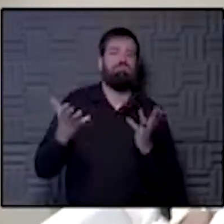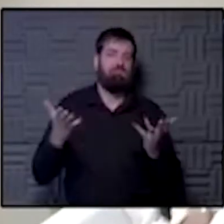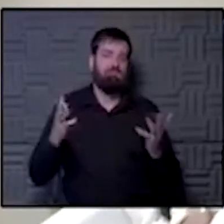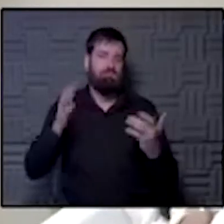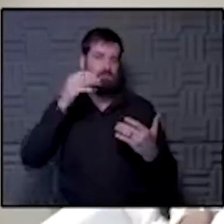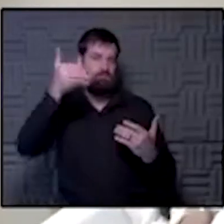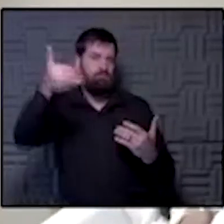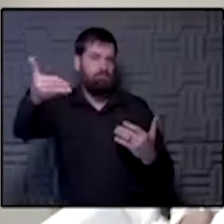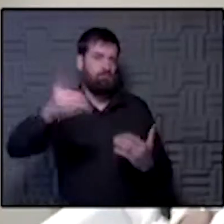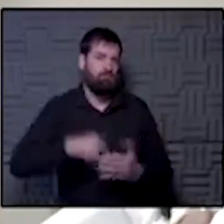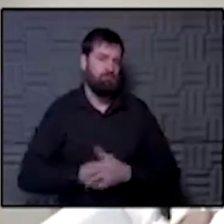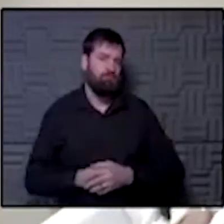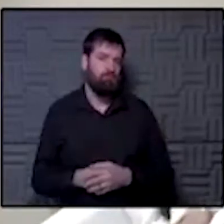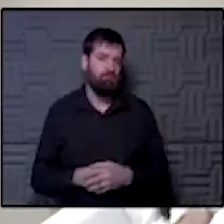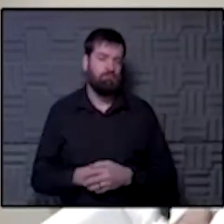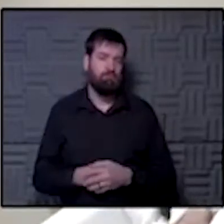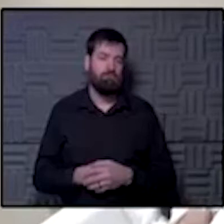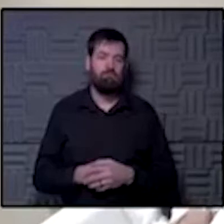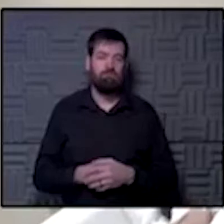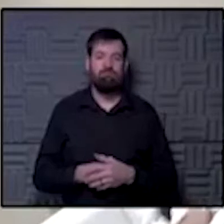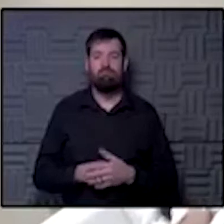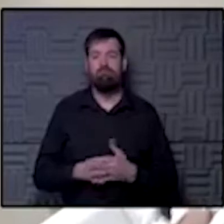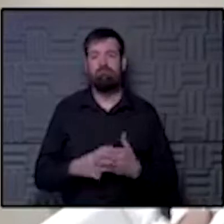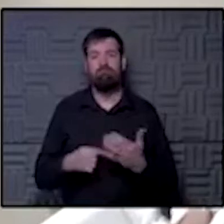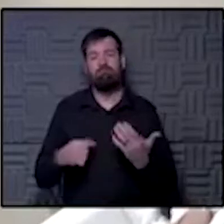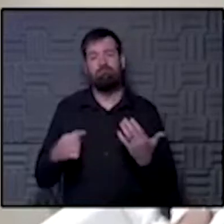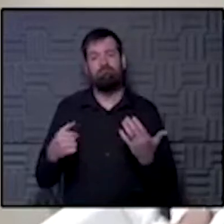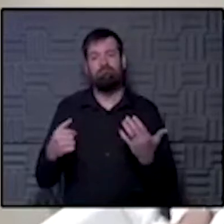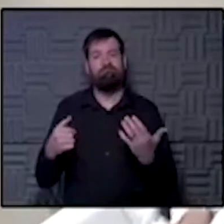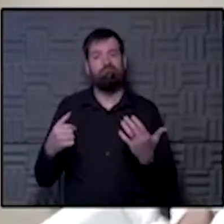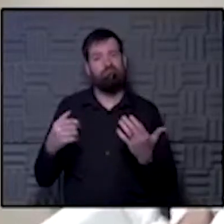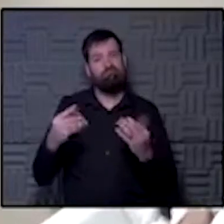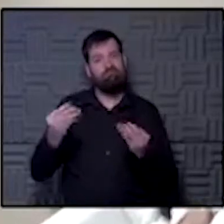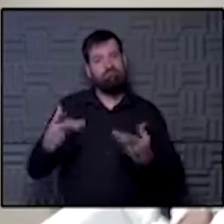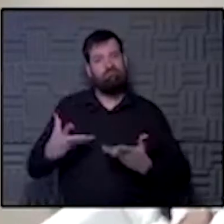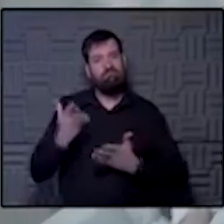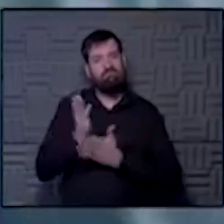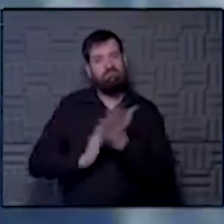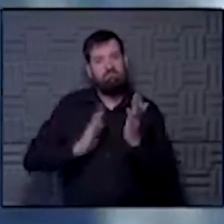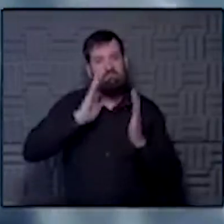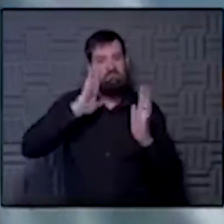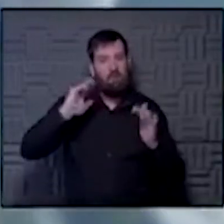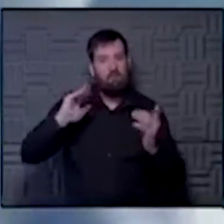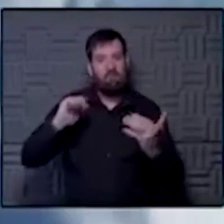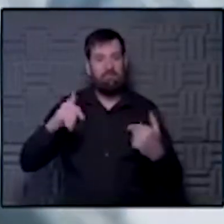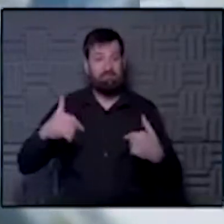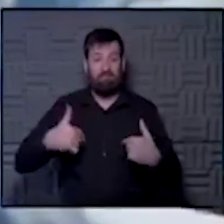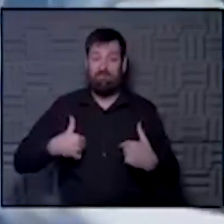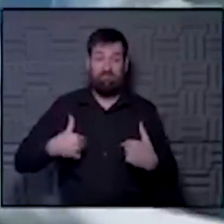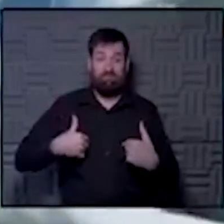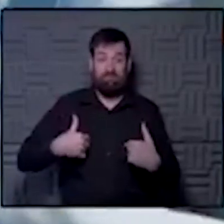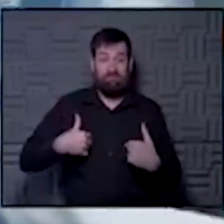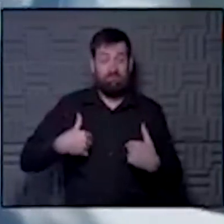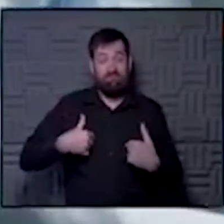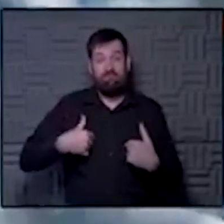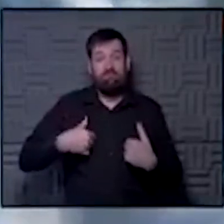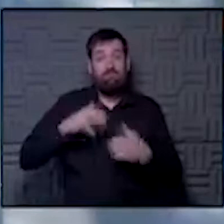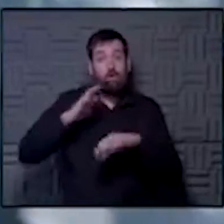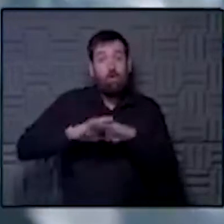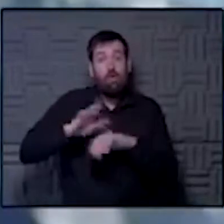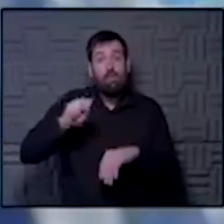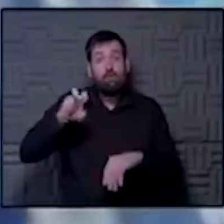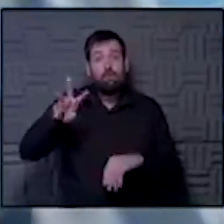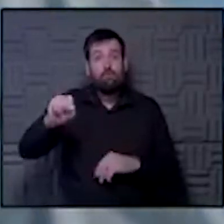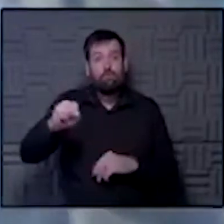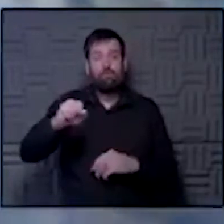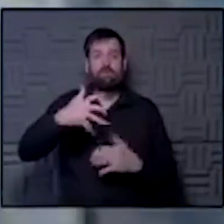yet, and that this has given me some hope that I won't be one of those that are on the news in the